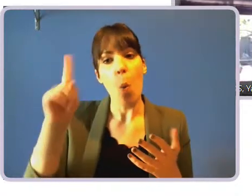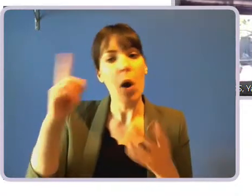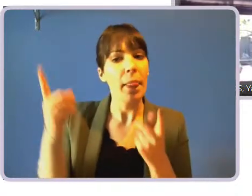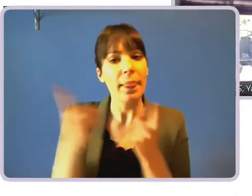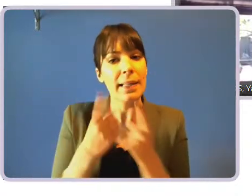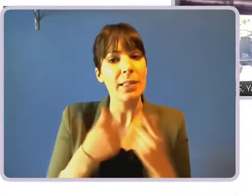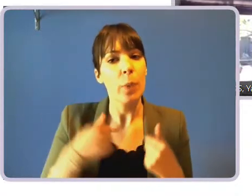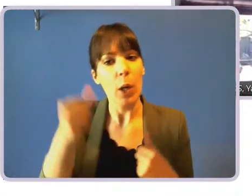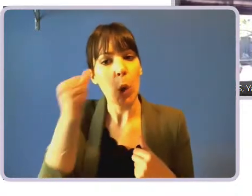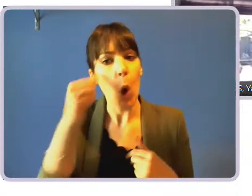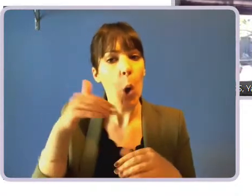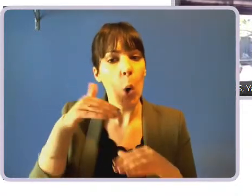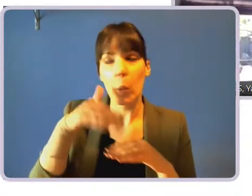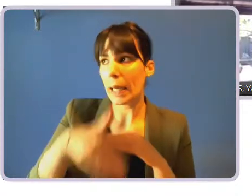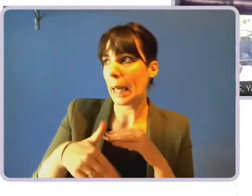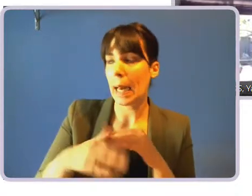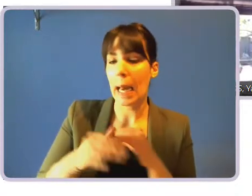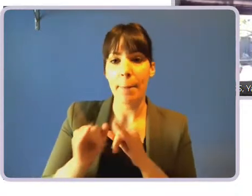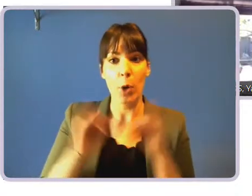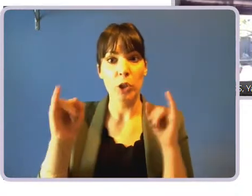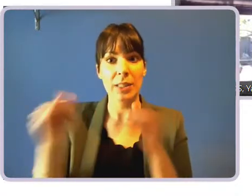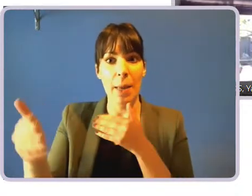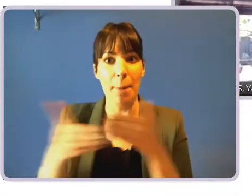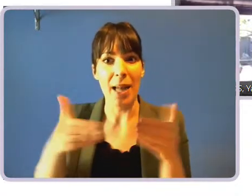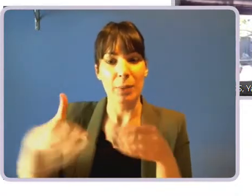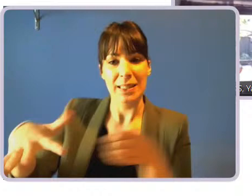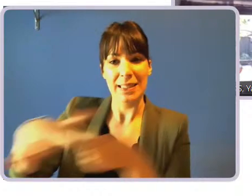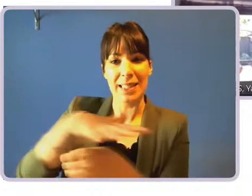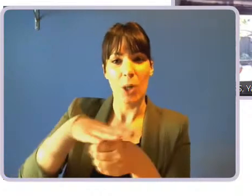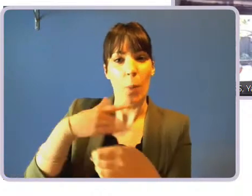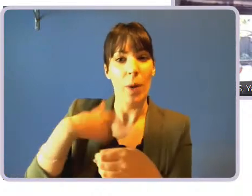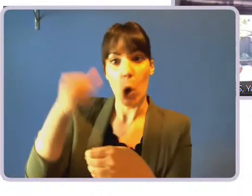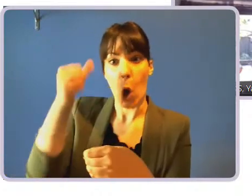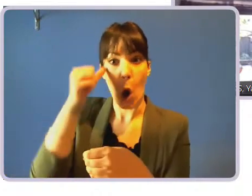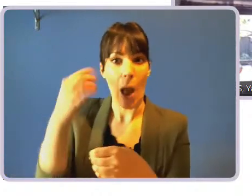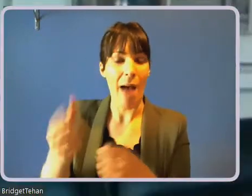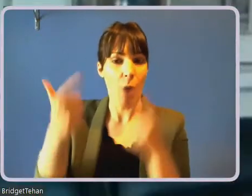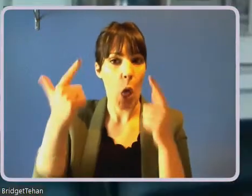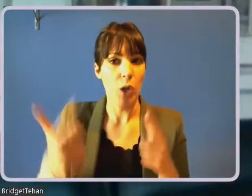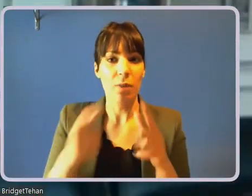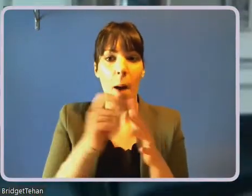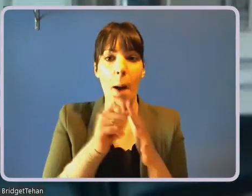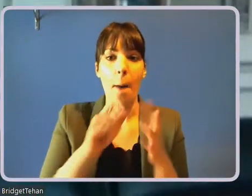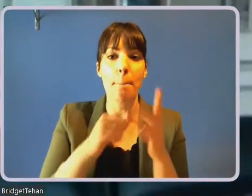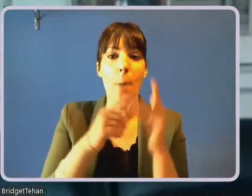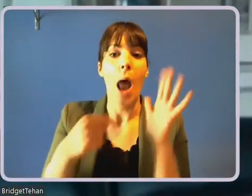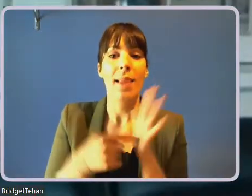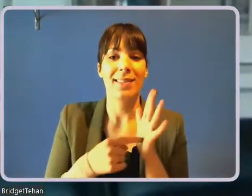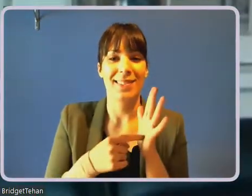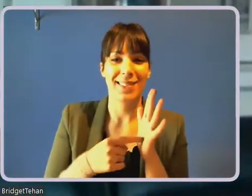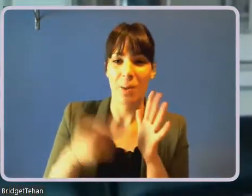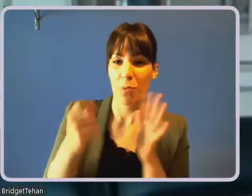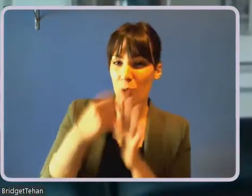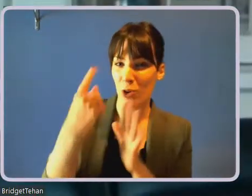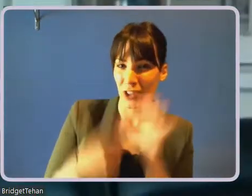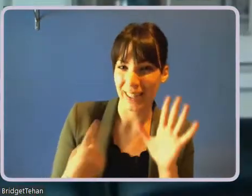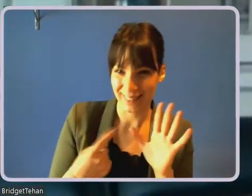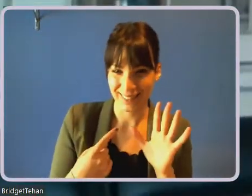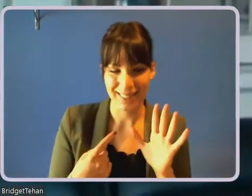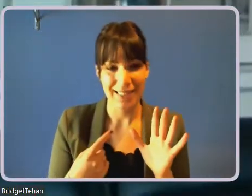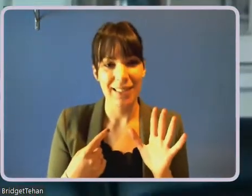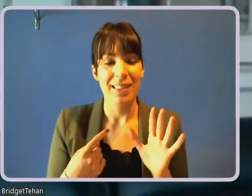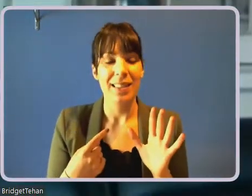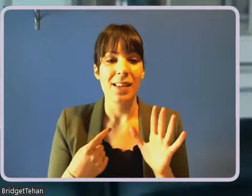sector is there's lots and lots of fabulous pilot projects of things that can make a real difference, and they're